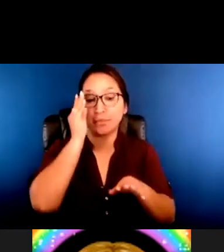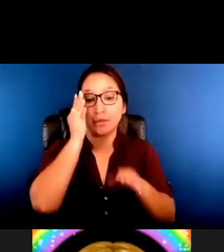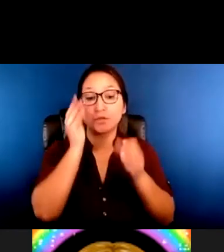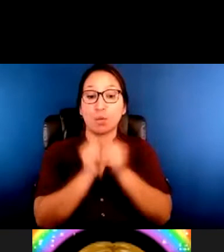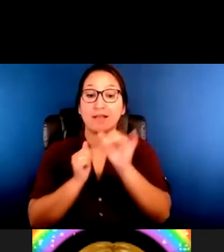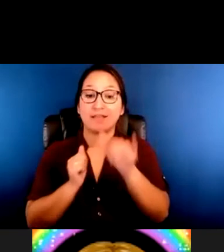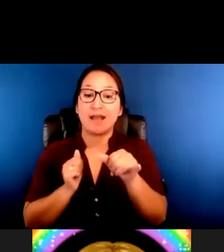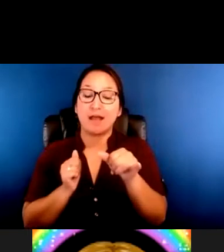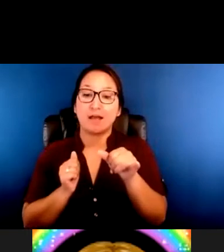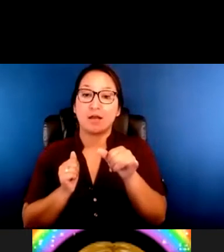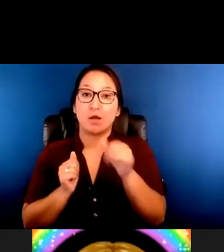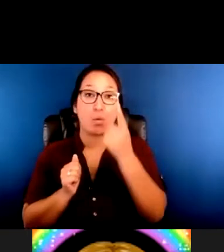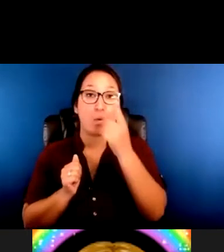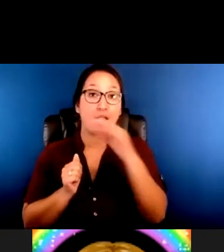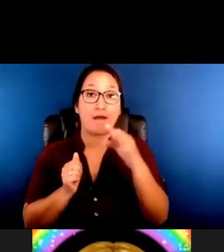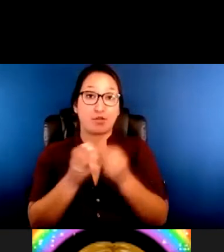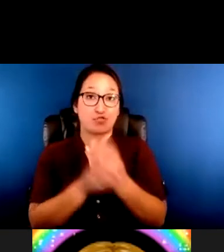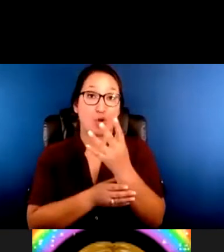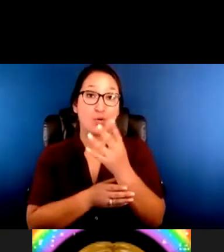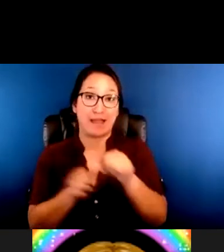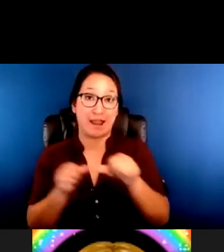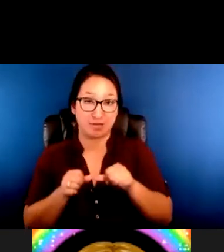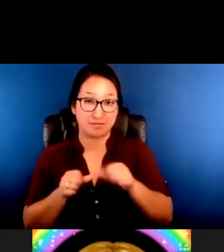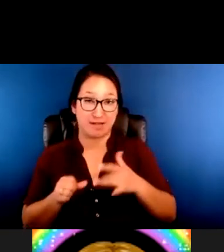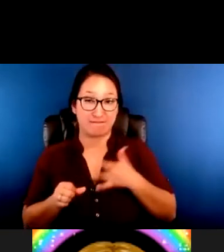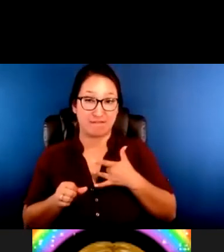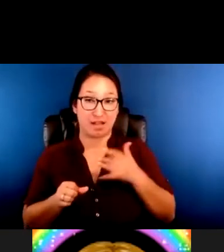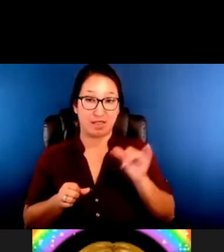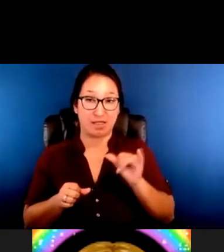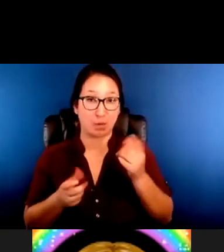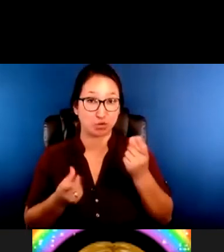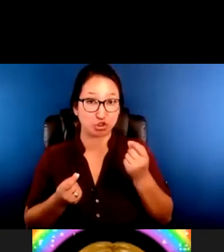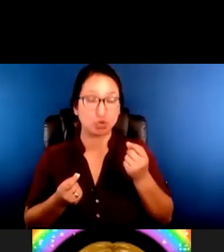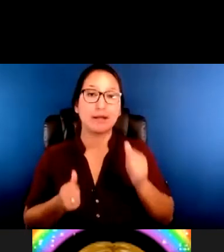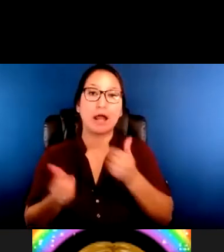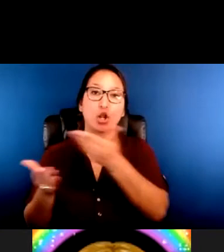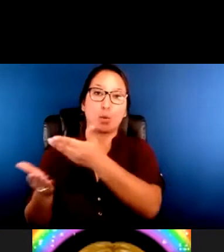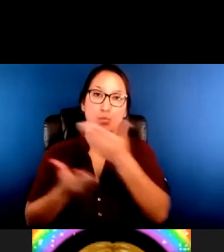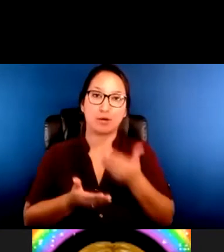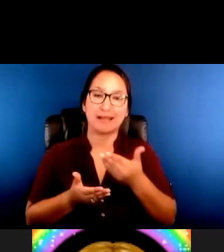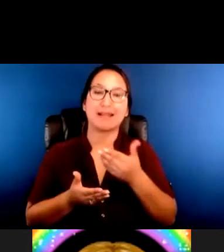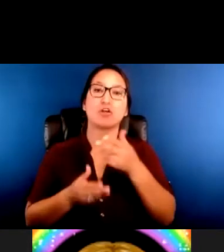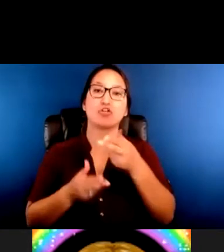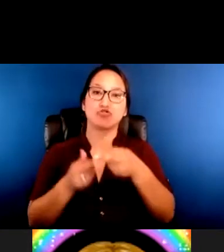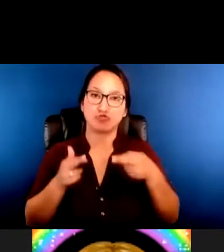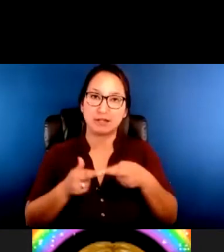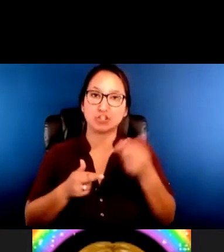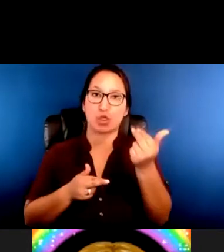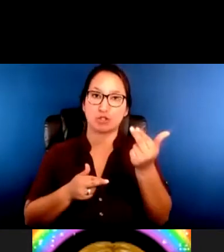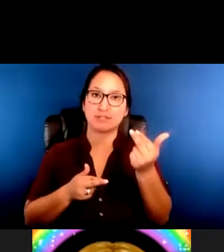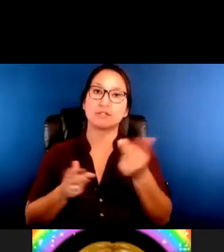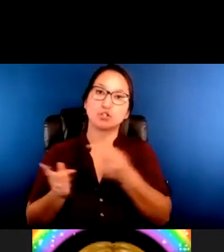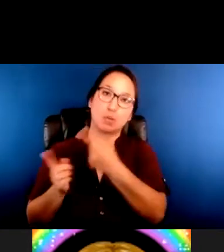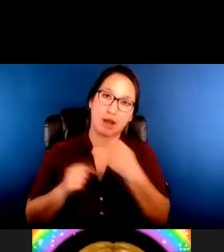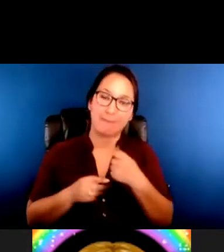one of the growth areas I felt we could have is bring in the Region 13 to help us overcome these challenges. So there's been